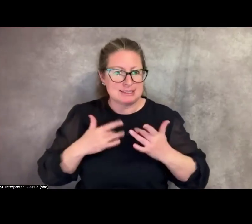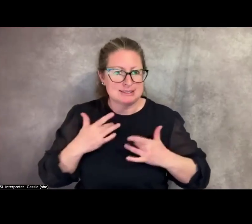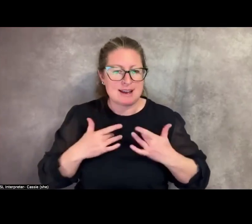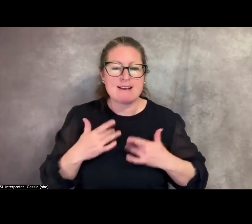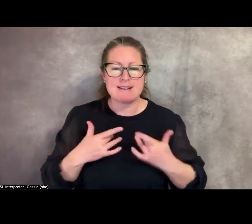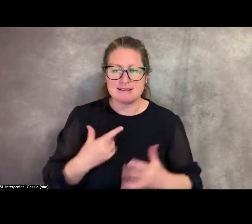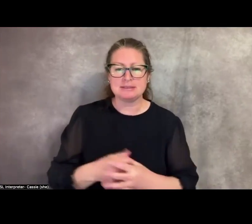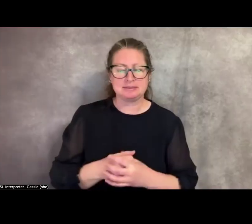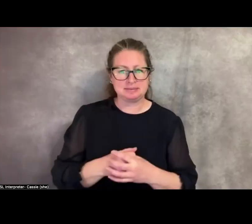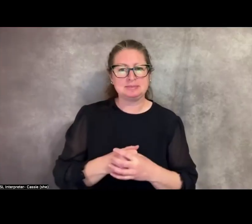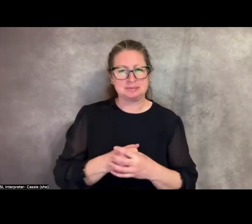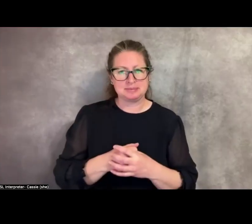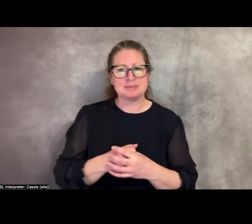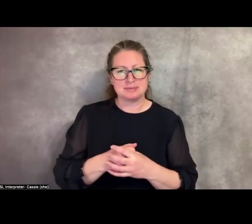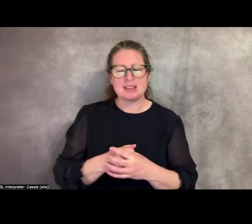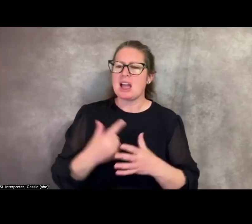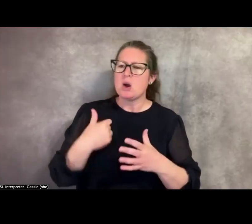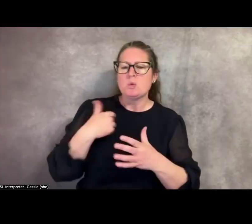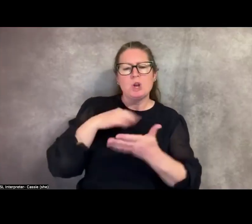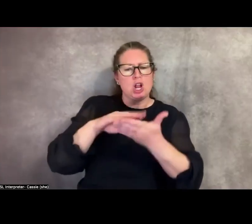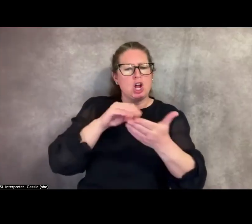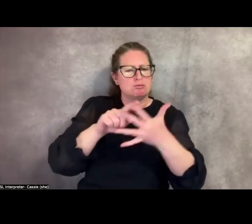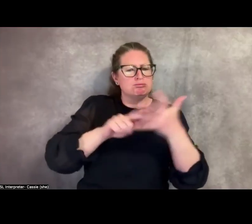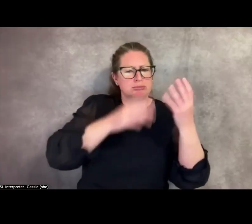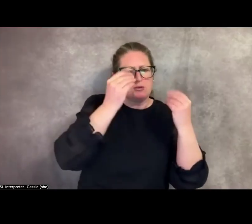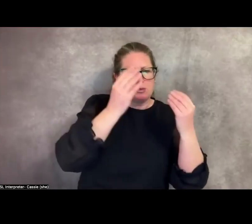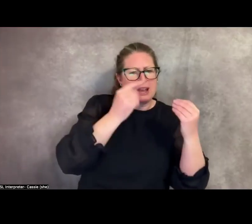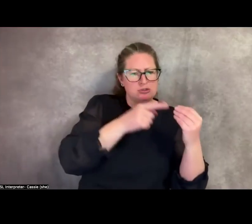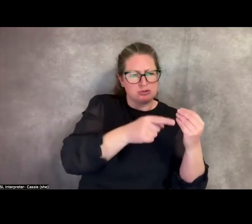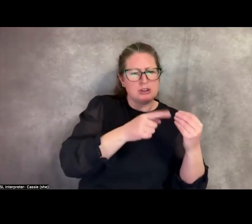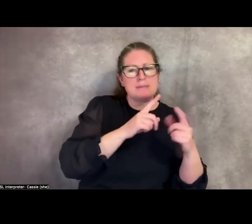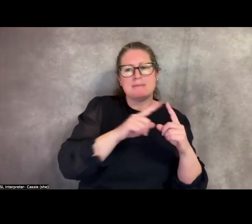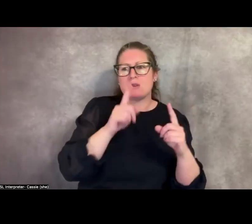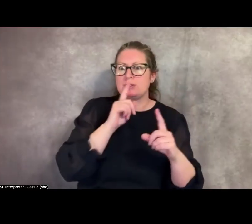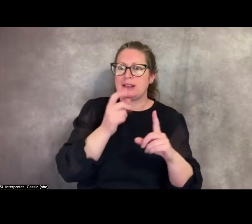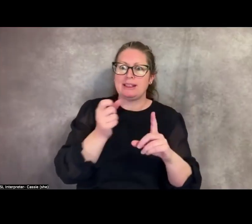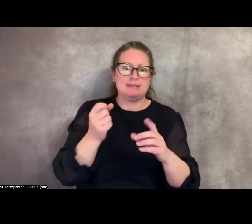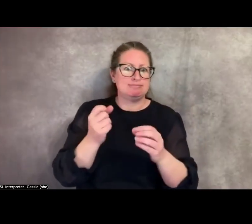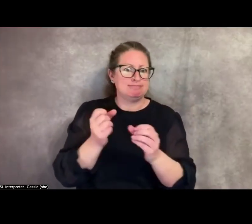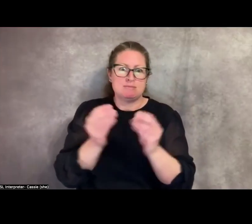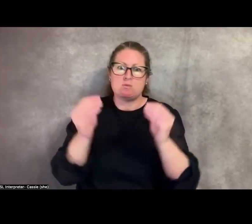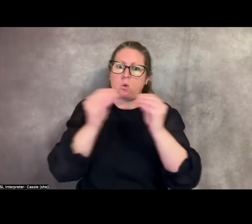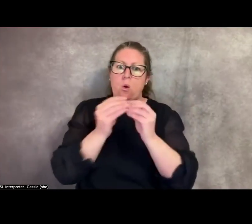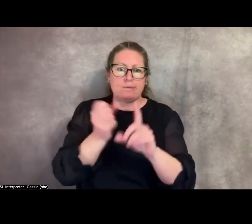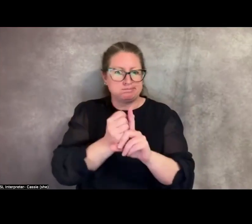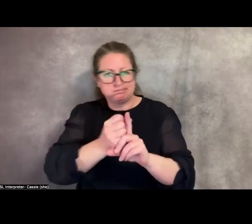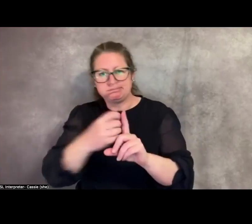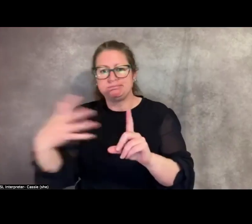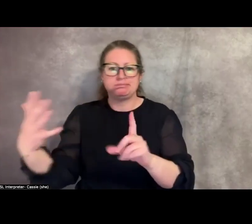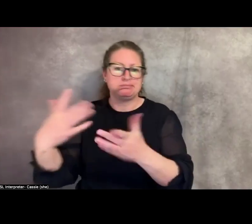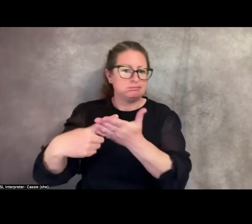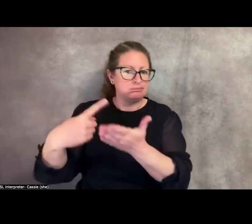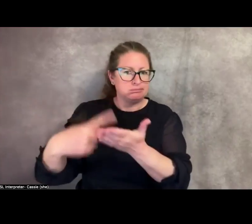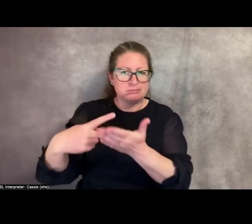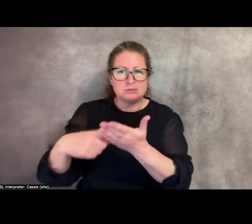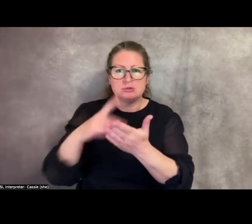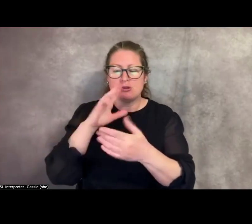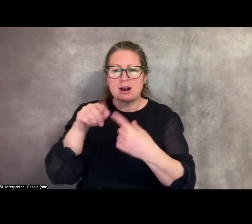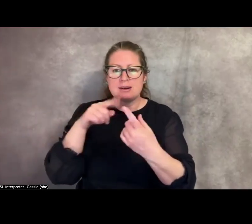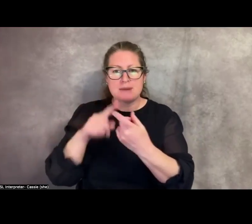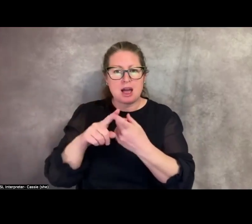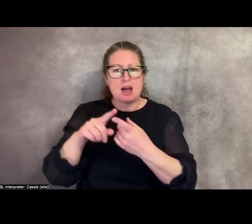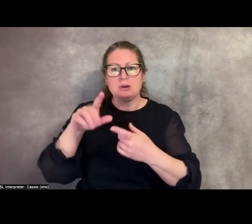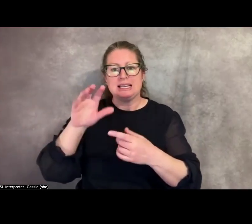taught workplace violence and all the information, but we also discussed many more. We talked about the RL6 incident